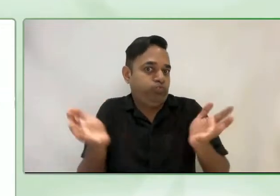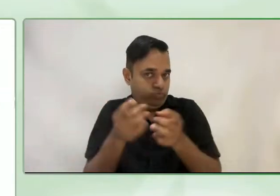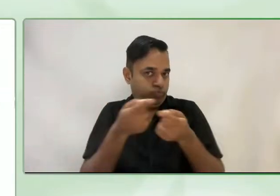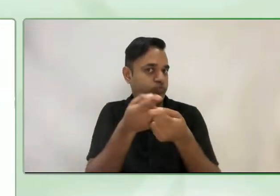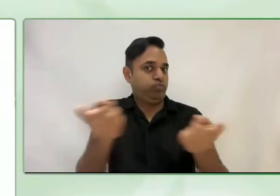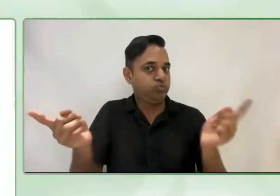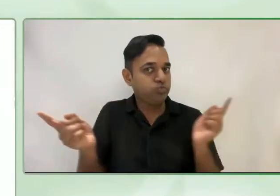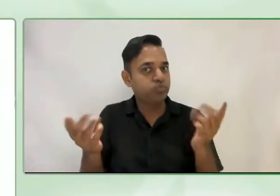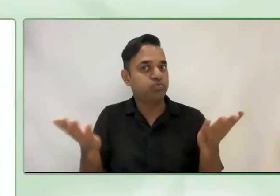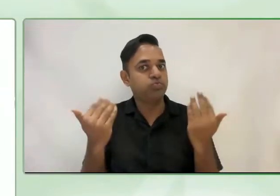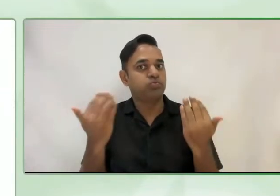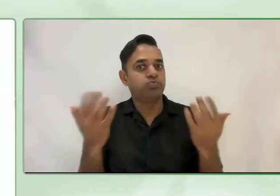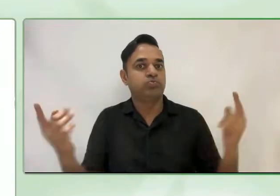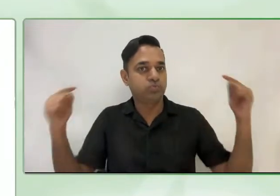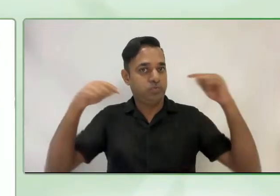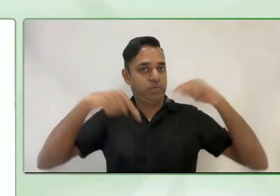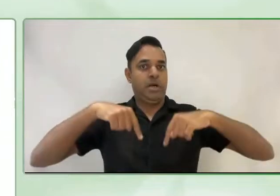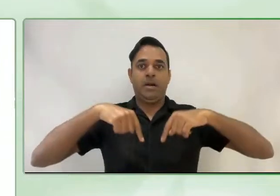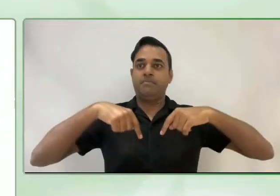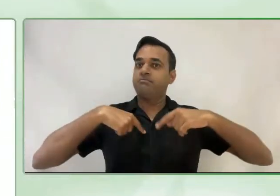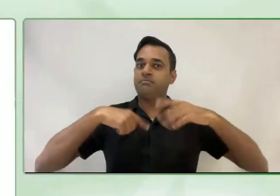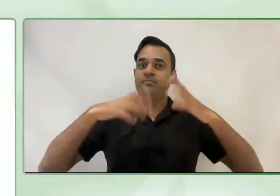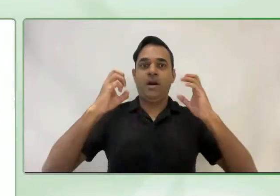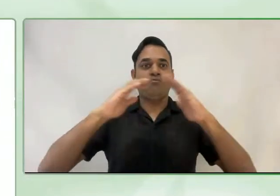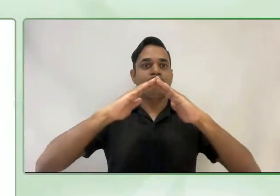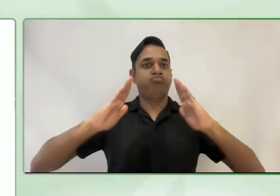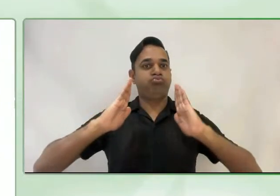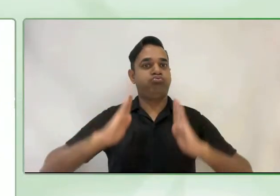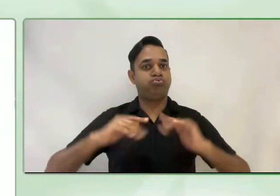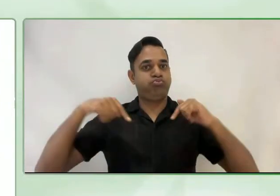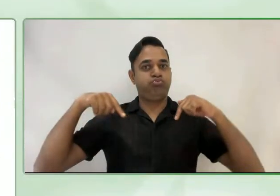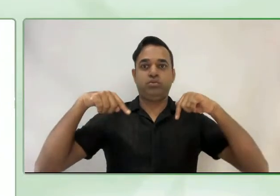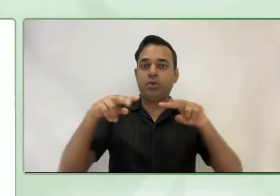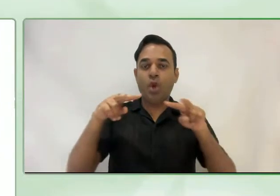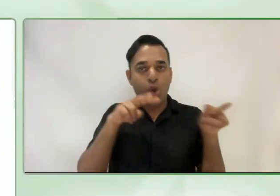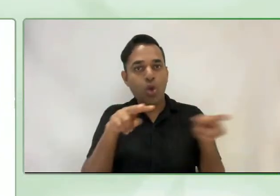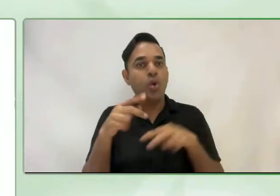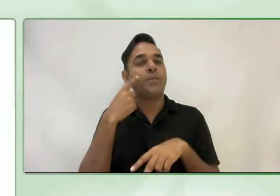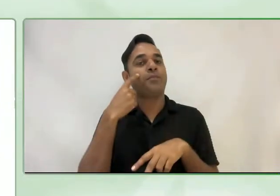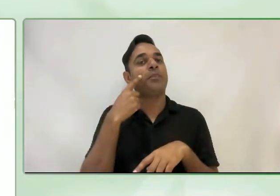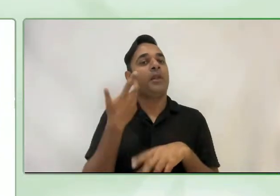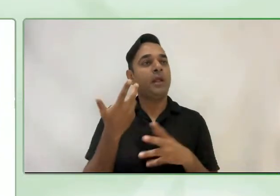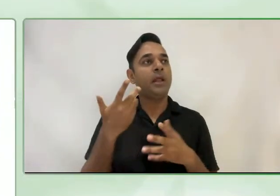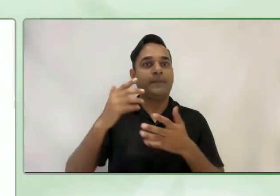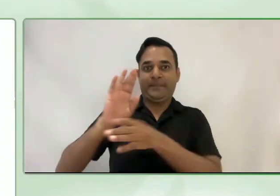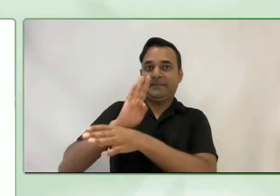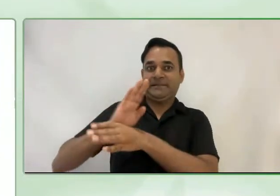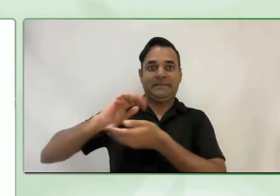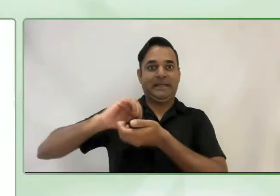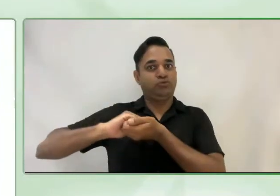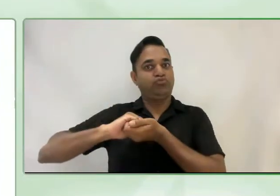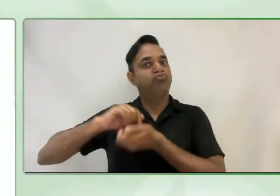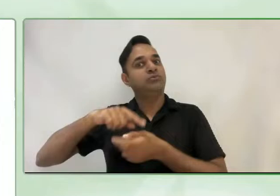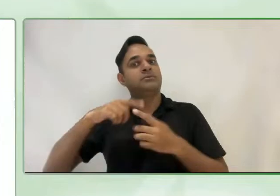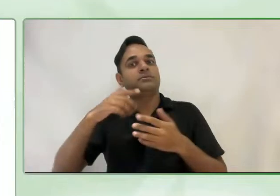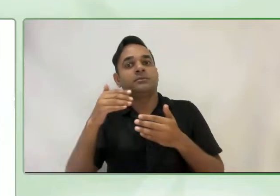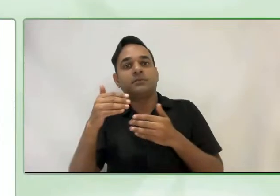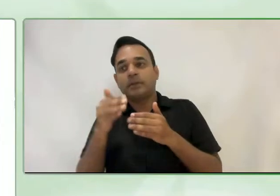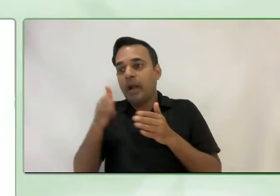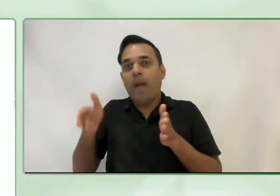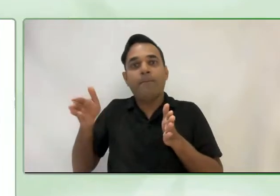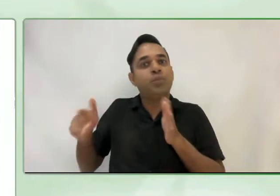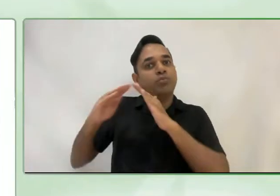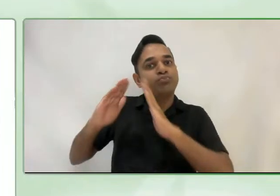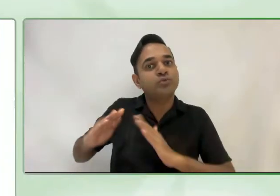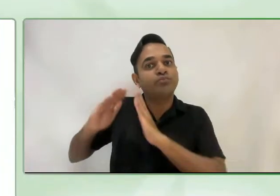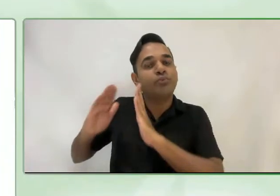and neighboring booths of the startups, and you can talk to them. And also during the next days